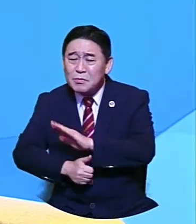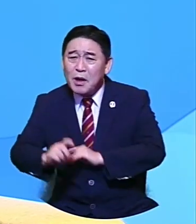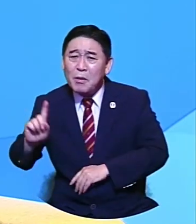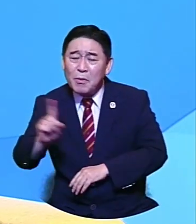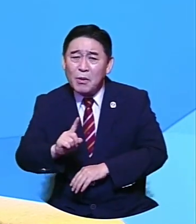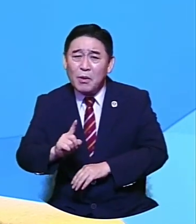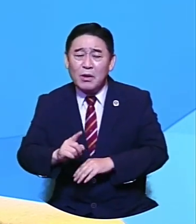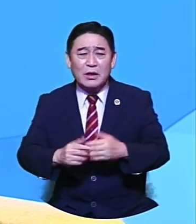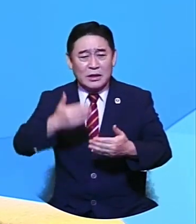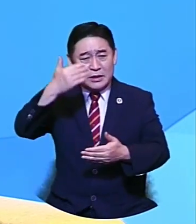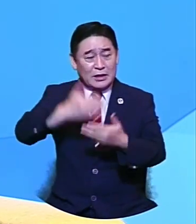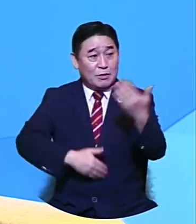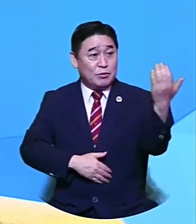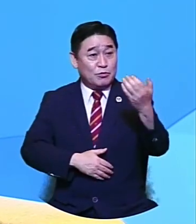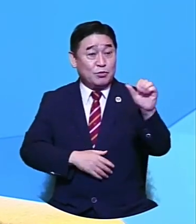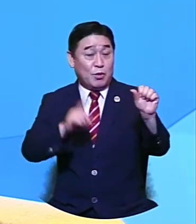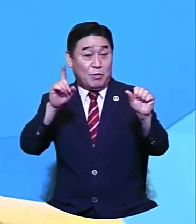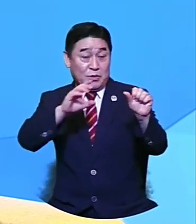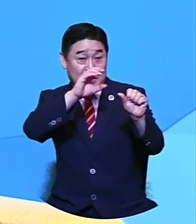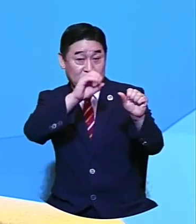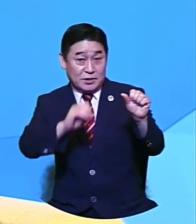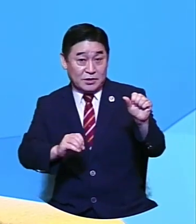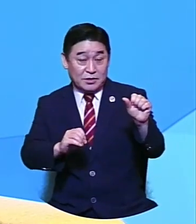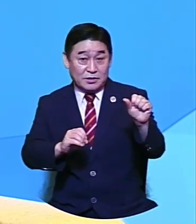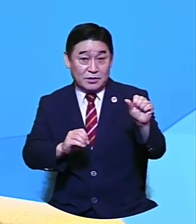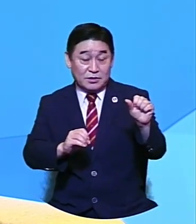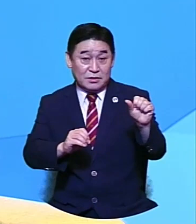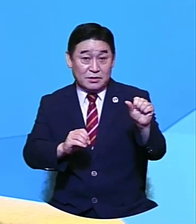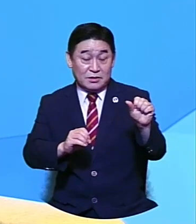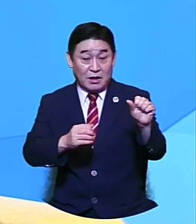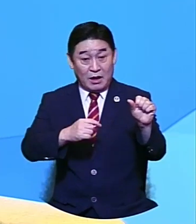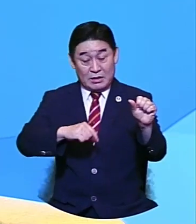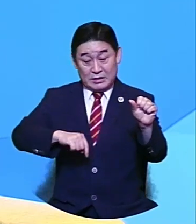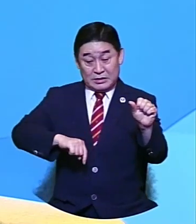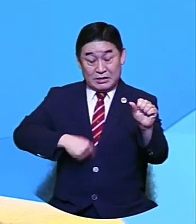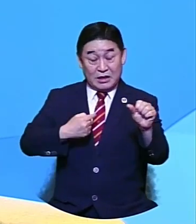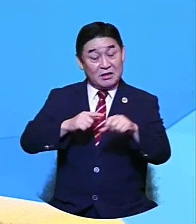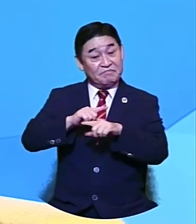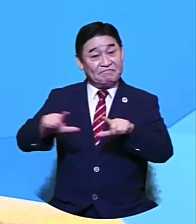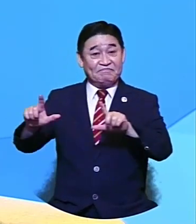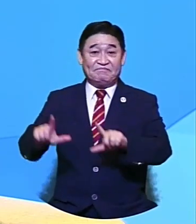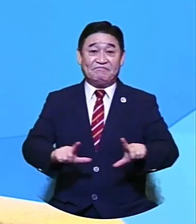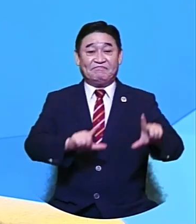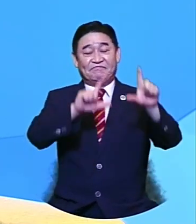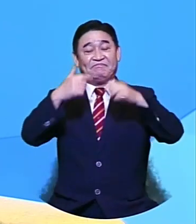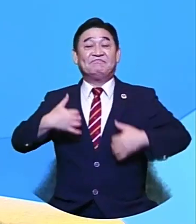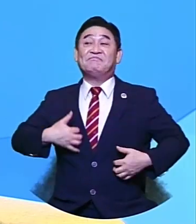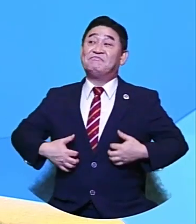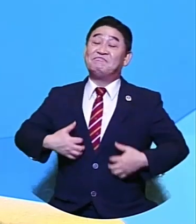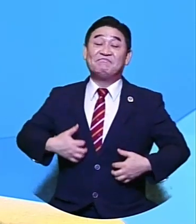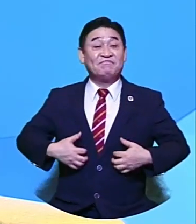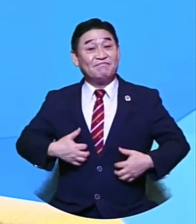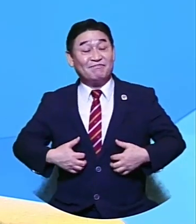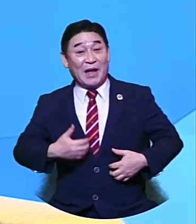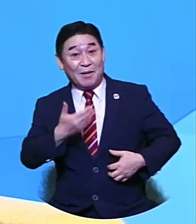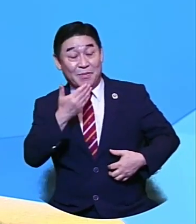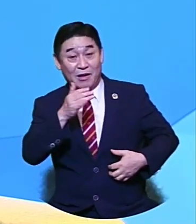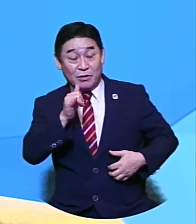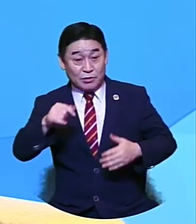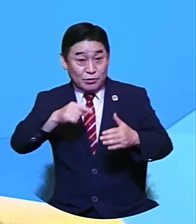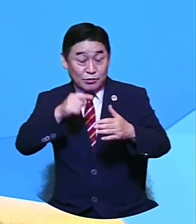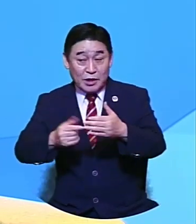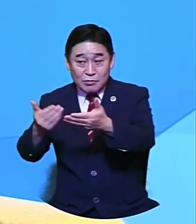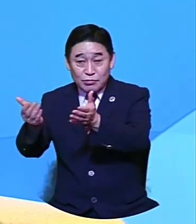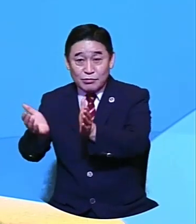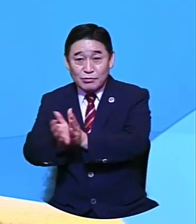just enjoying their own ordinary life, but some of them just they became a teacher and they teach